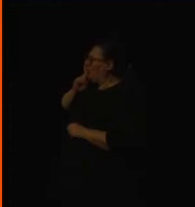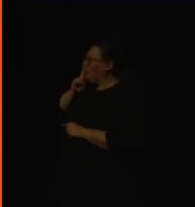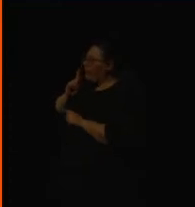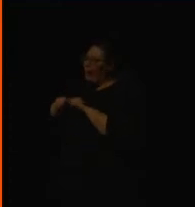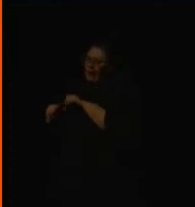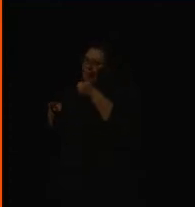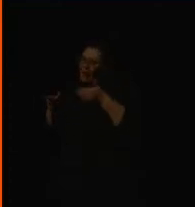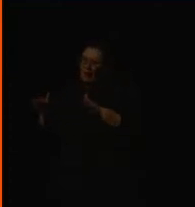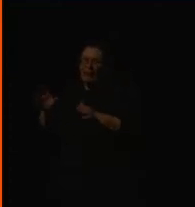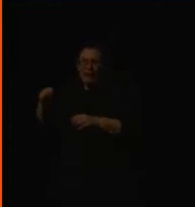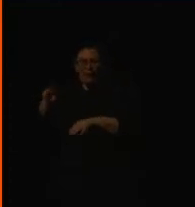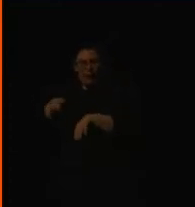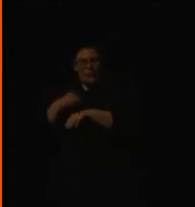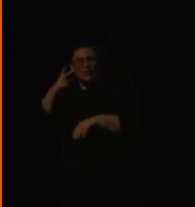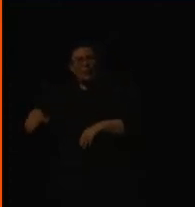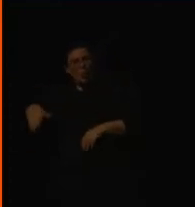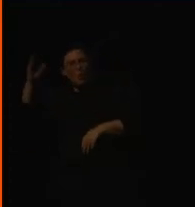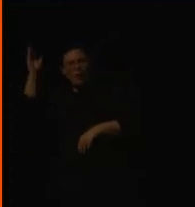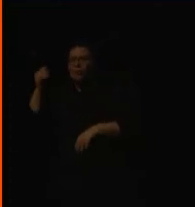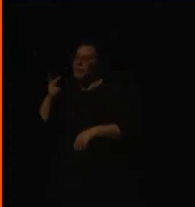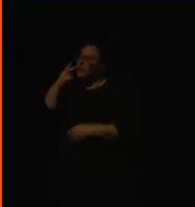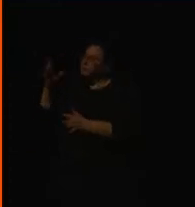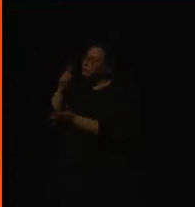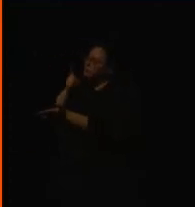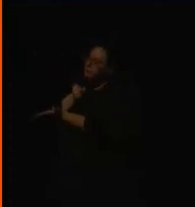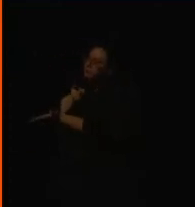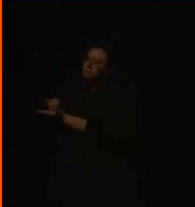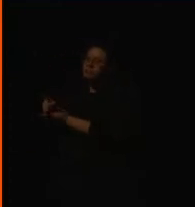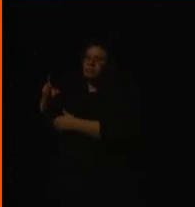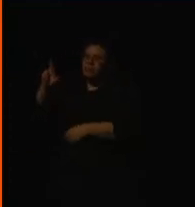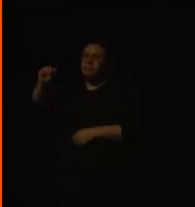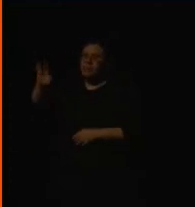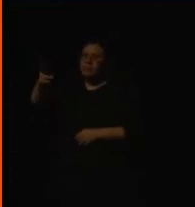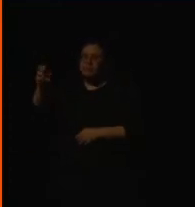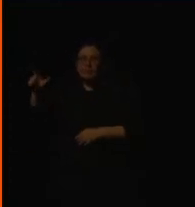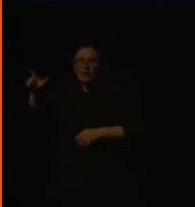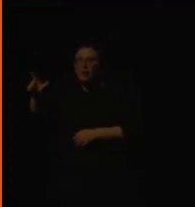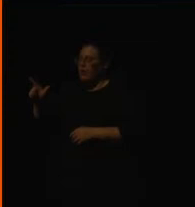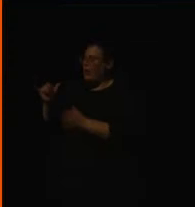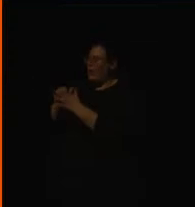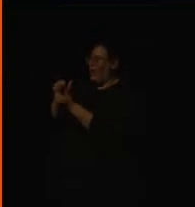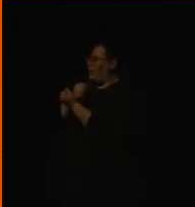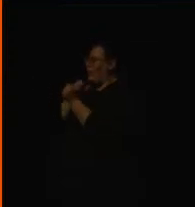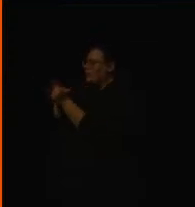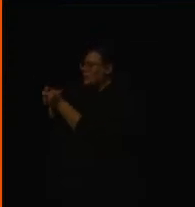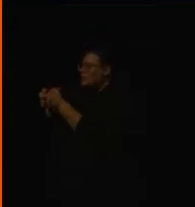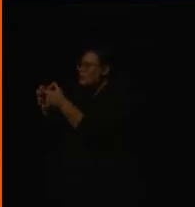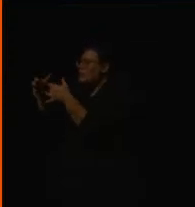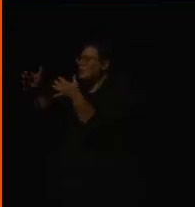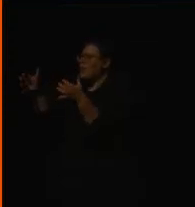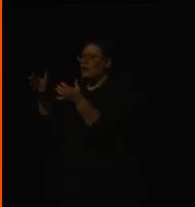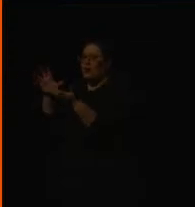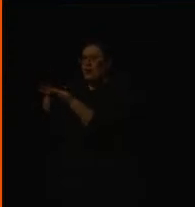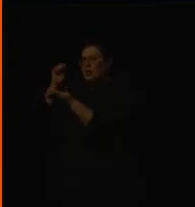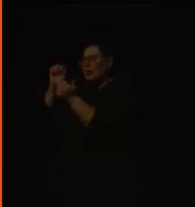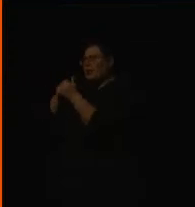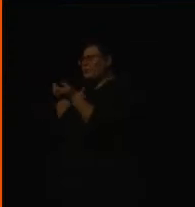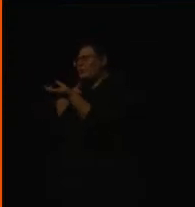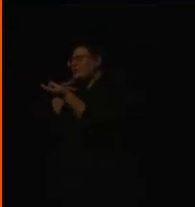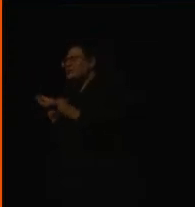course I did. I saw his deep love for Rachel. I saw him grow in that love, saw him learn a new gentleness and